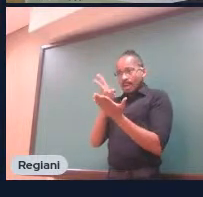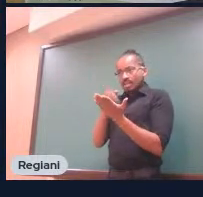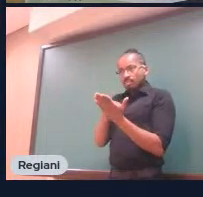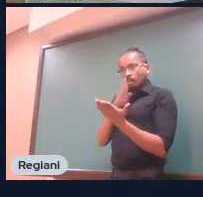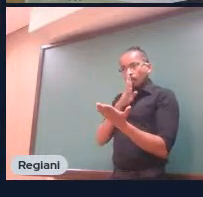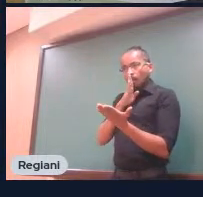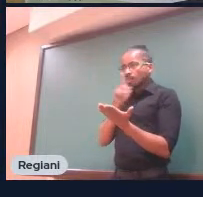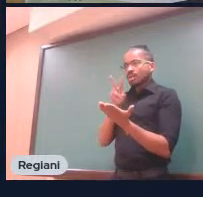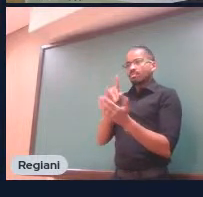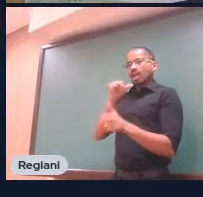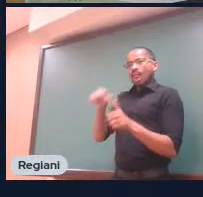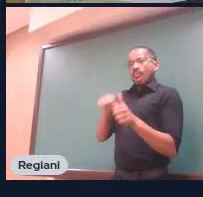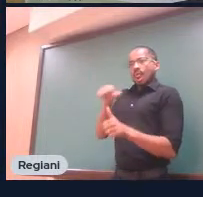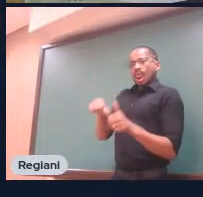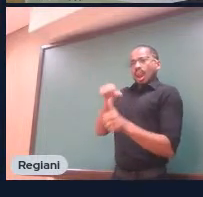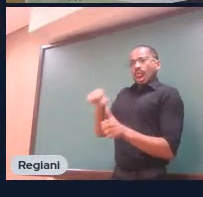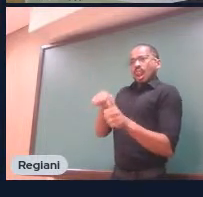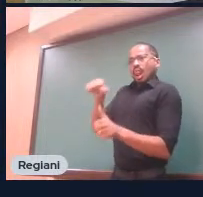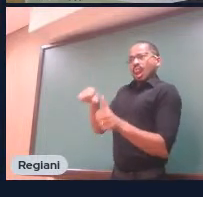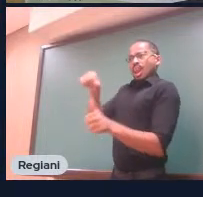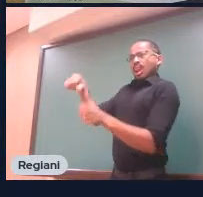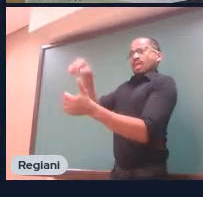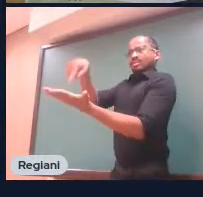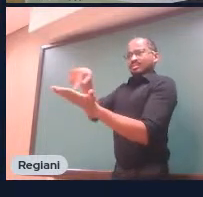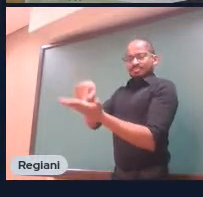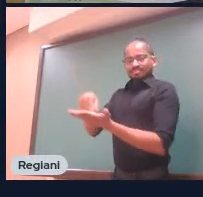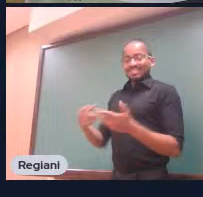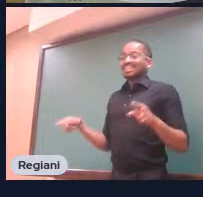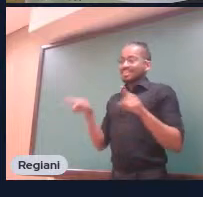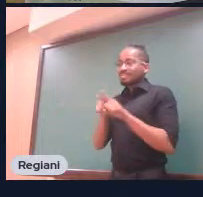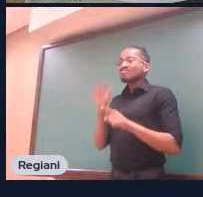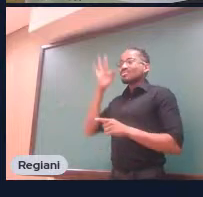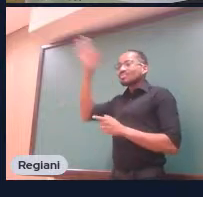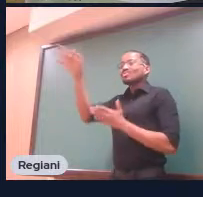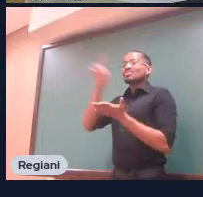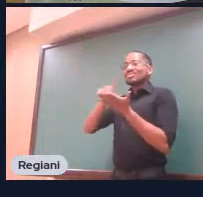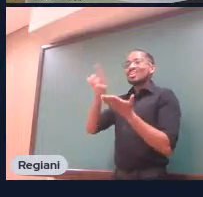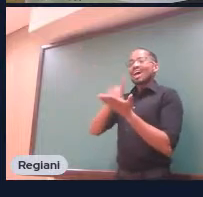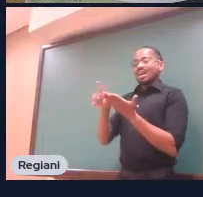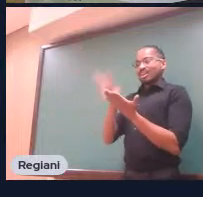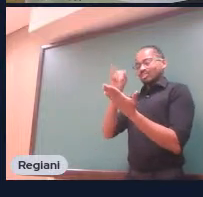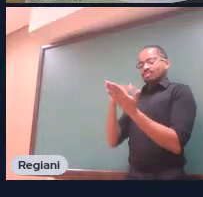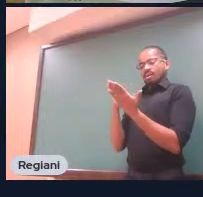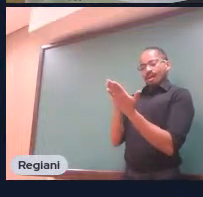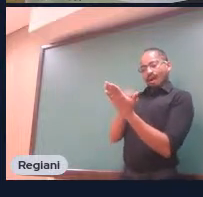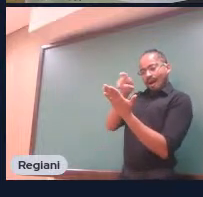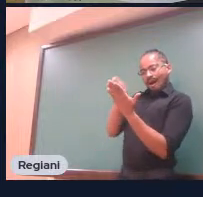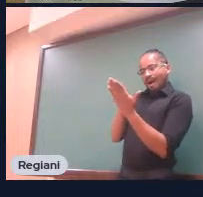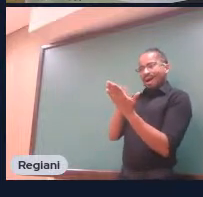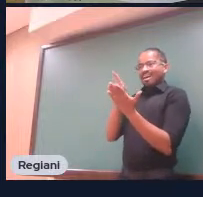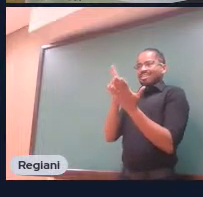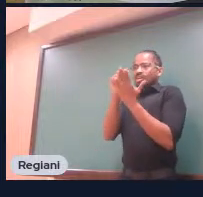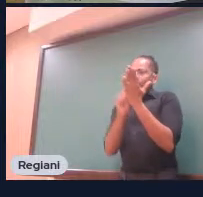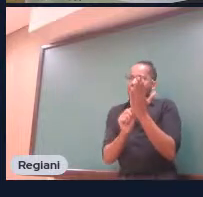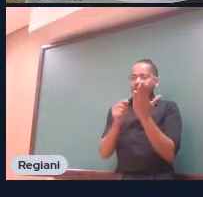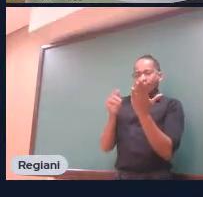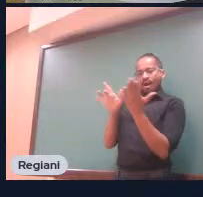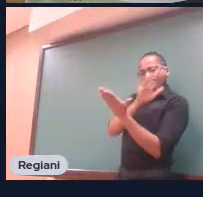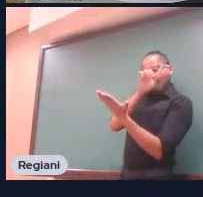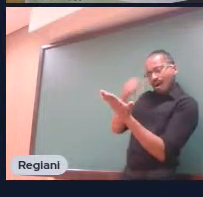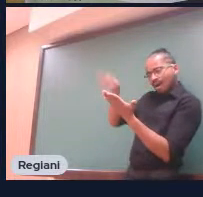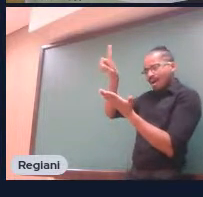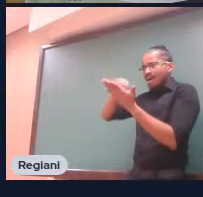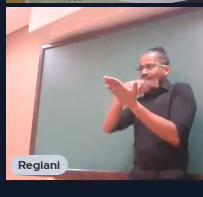Future dictionaries will become an interactive service, as we, dictionary makers, will be talking with